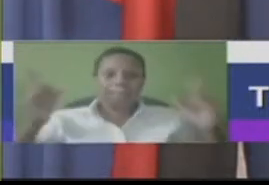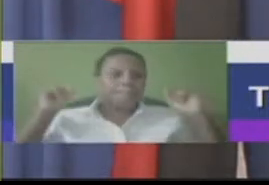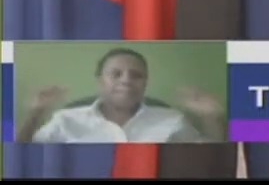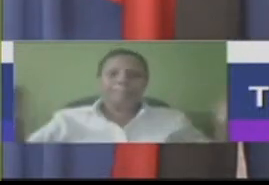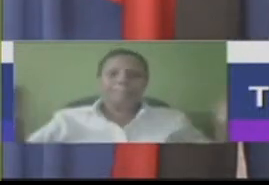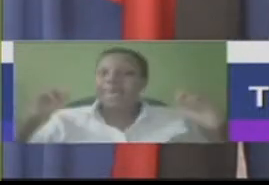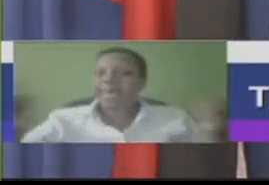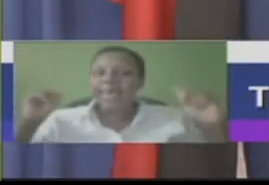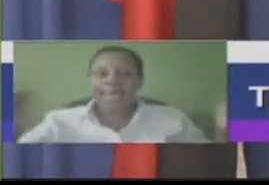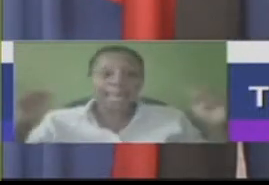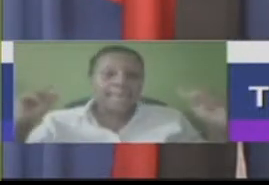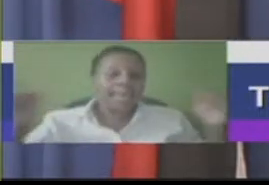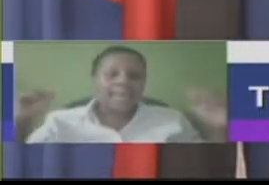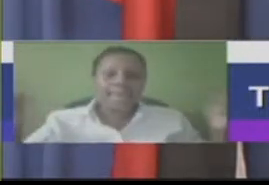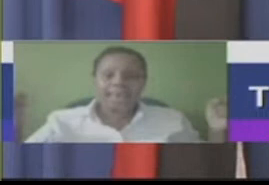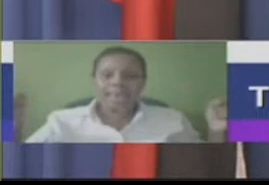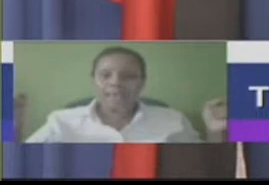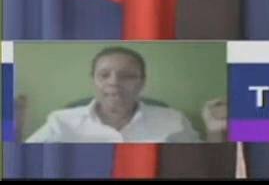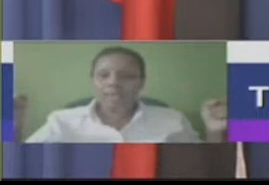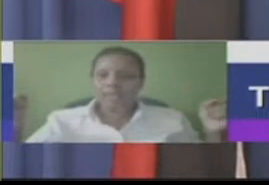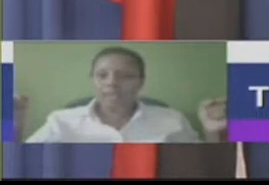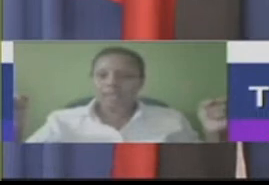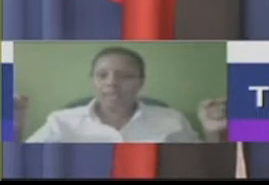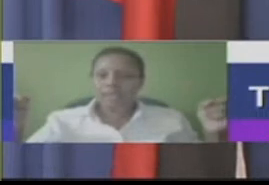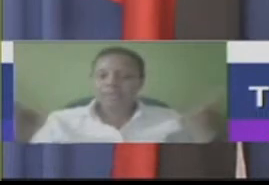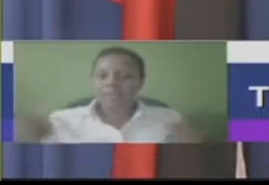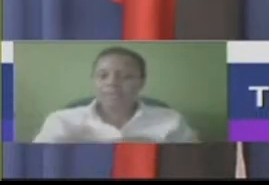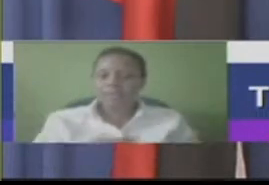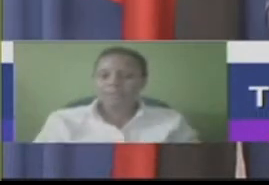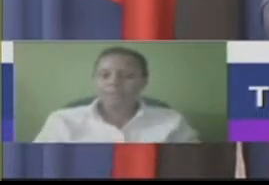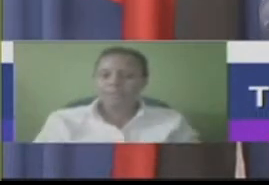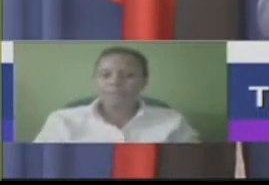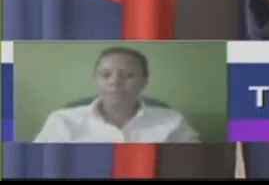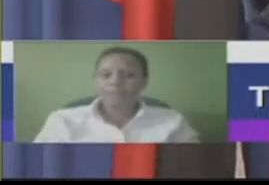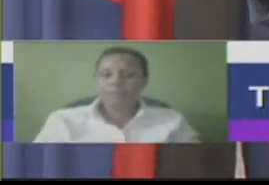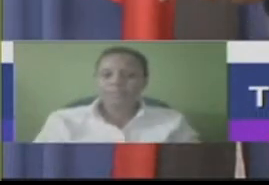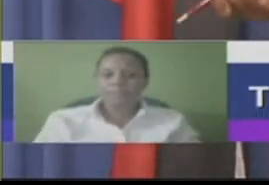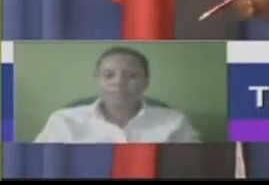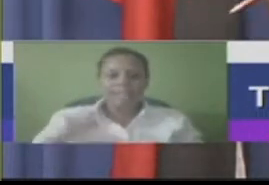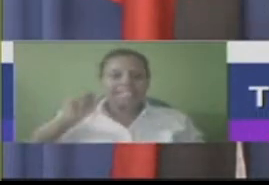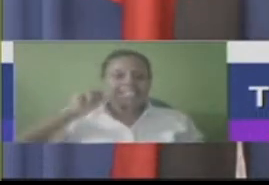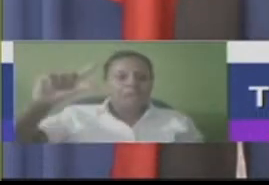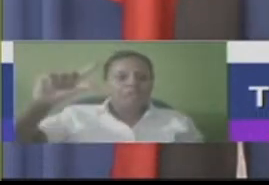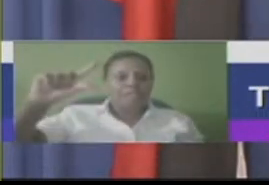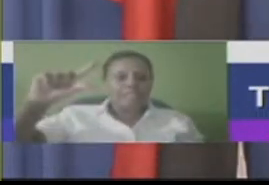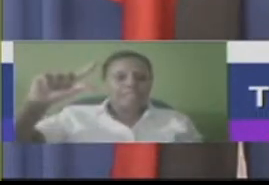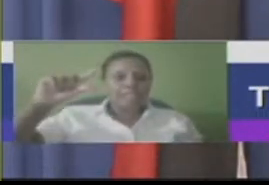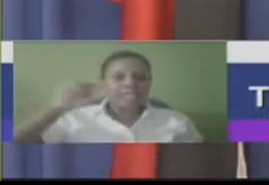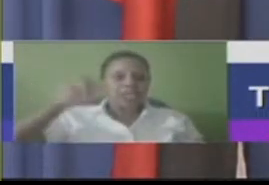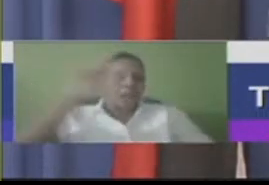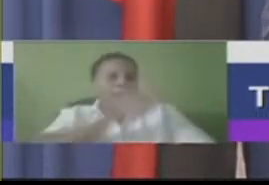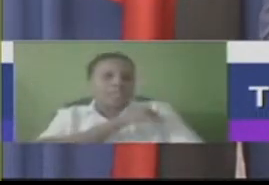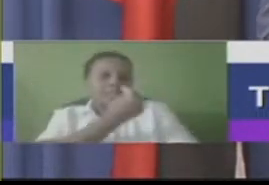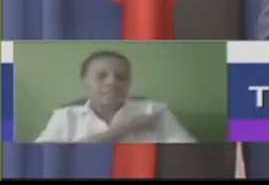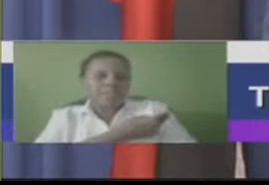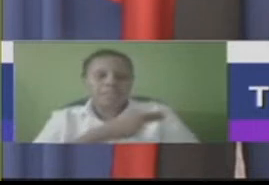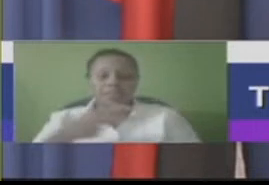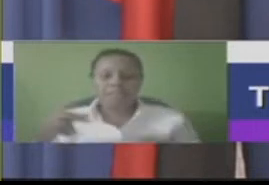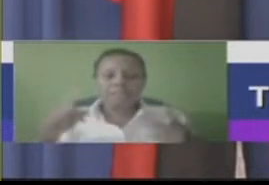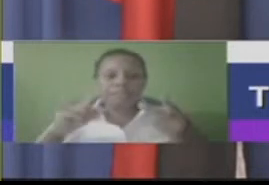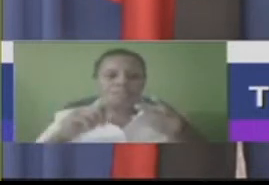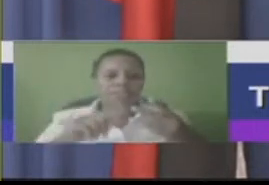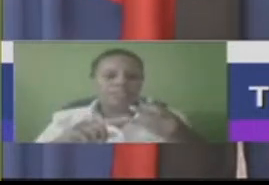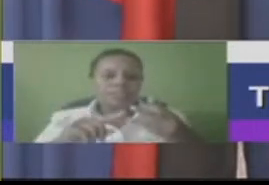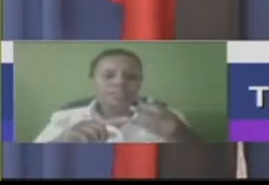ones. We have Sangre Grande Hospital, which is being done. We have the Ministry of Health, that's